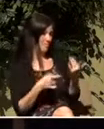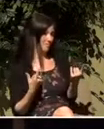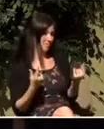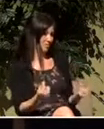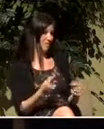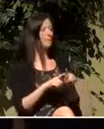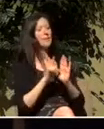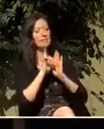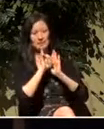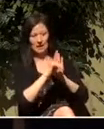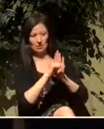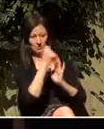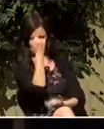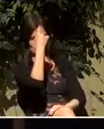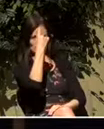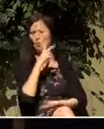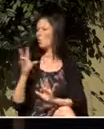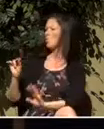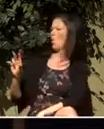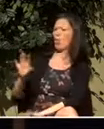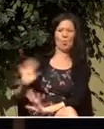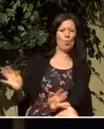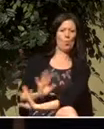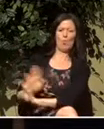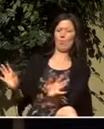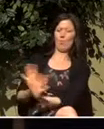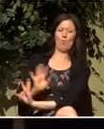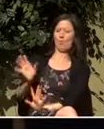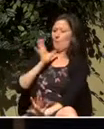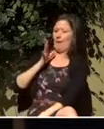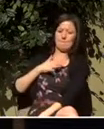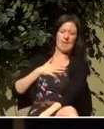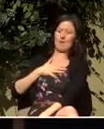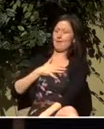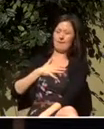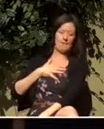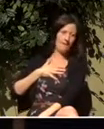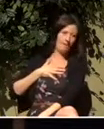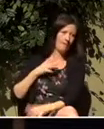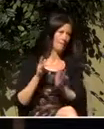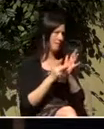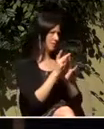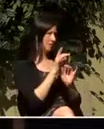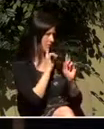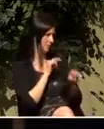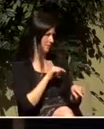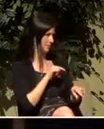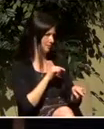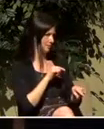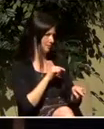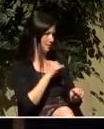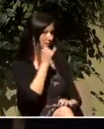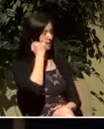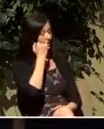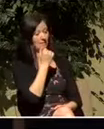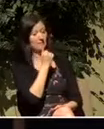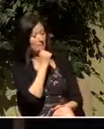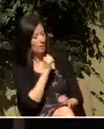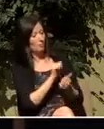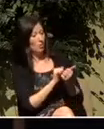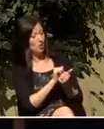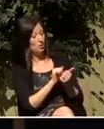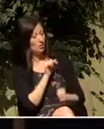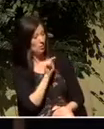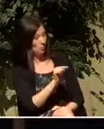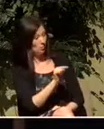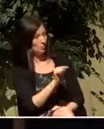understand." "No," said Peter, "you shall never wash my feet." Jesus answered, "Unless I wash you,